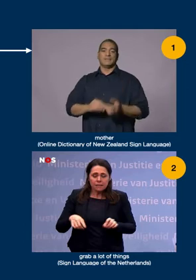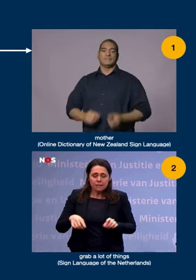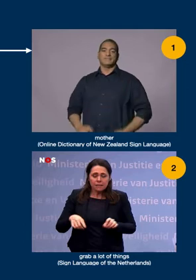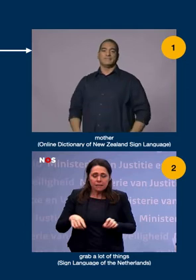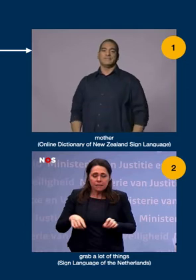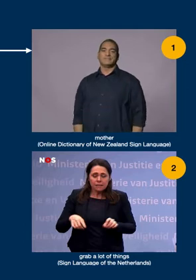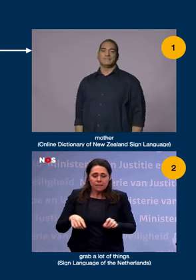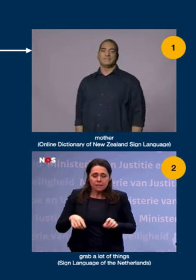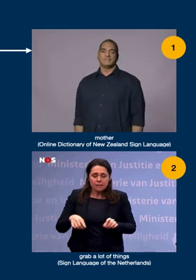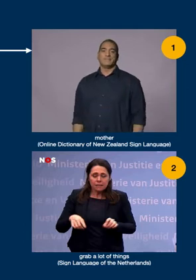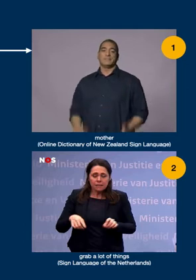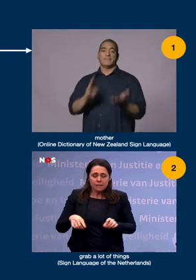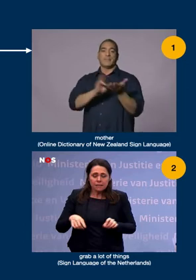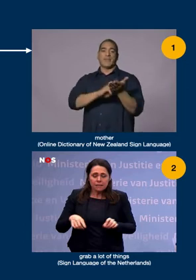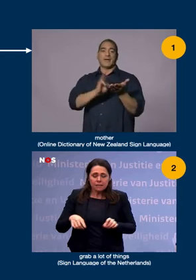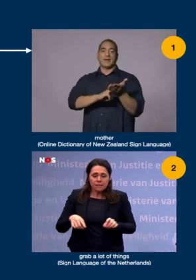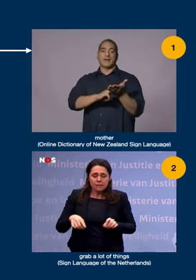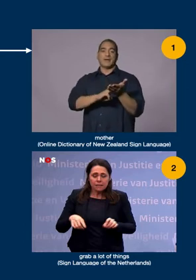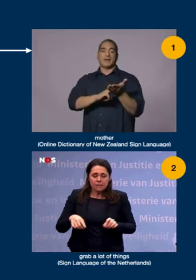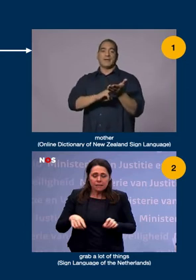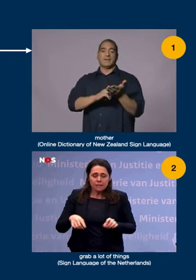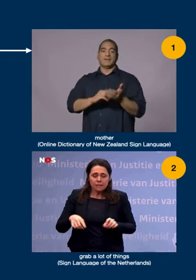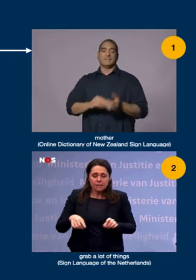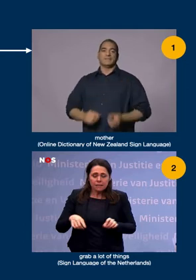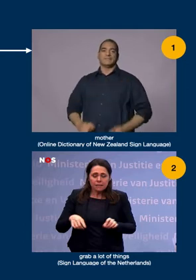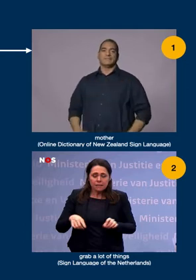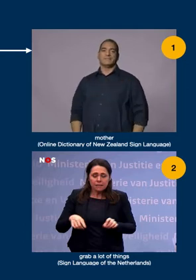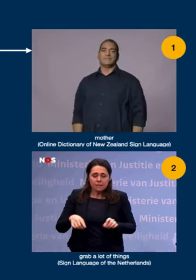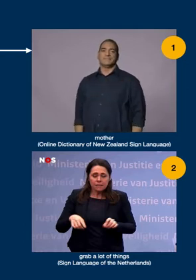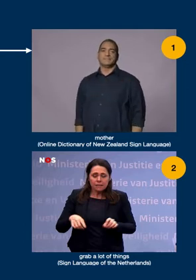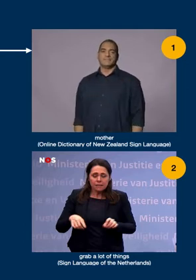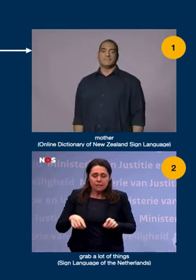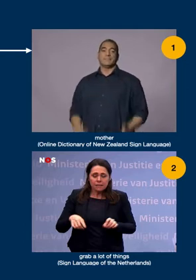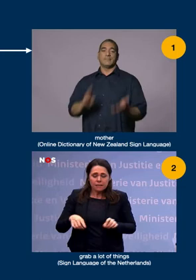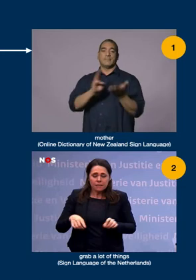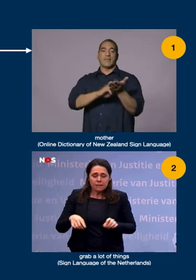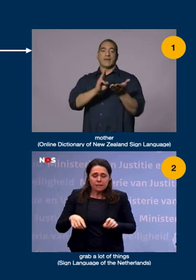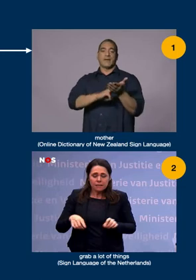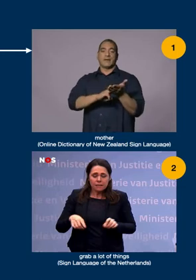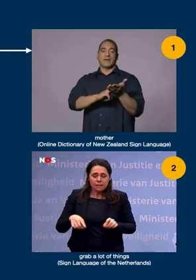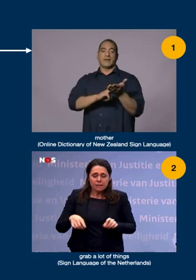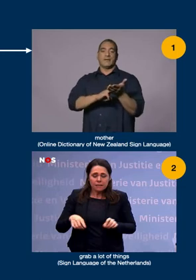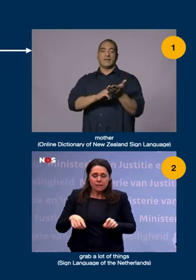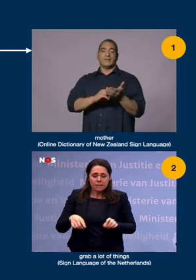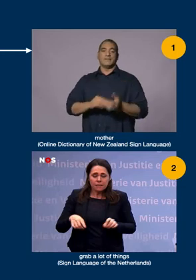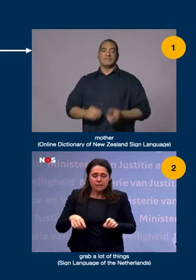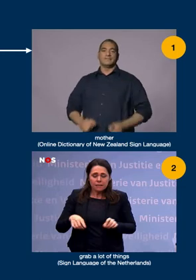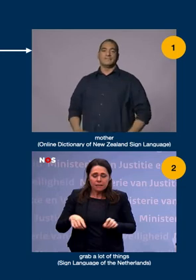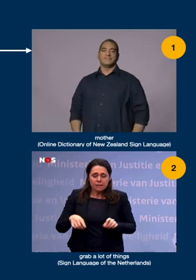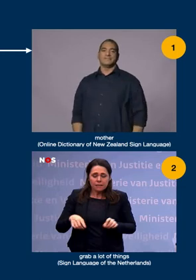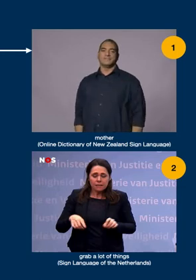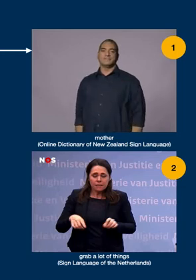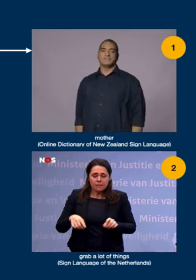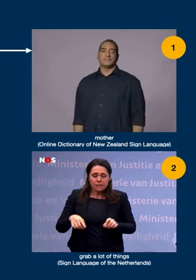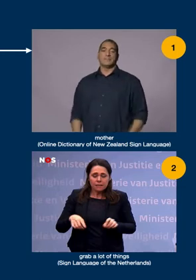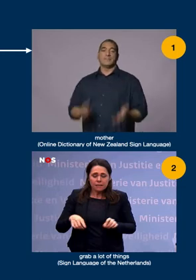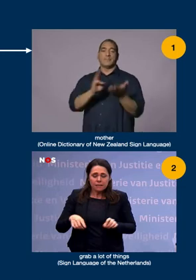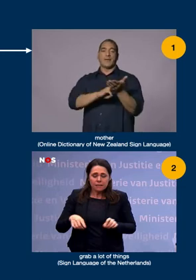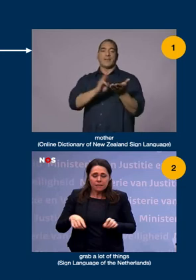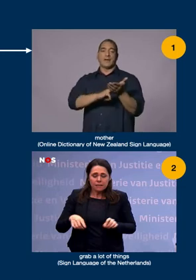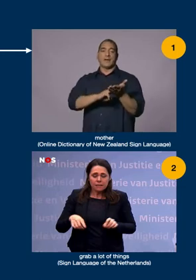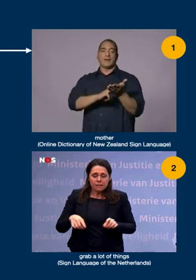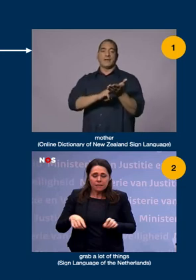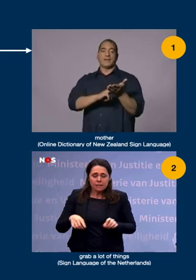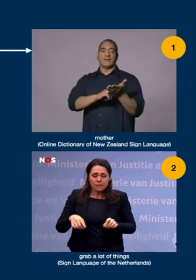signer mouthing mother. So his mouth movements correspond to the mouth movements we would make when we're producing mother